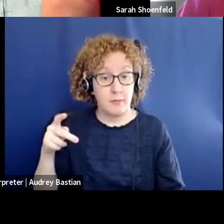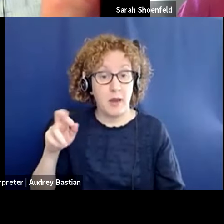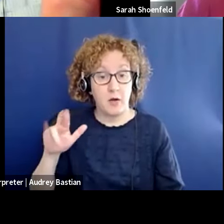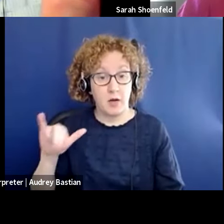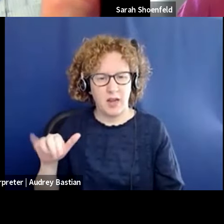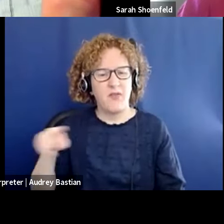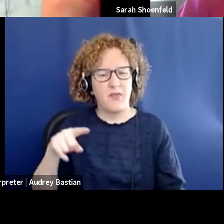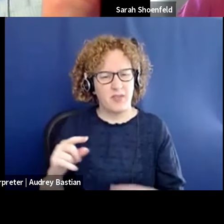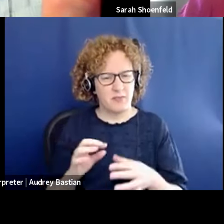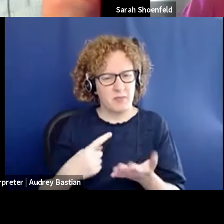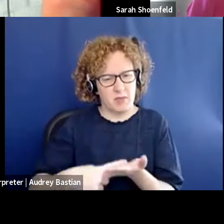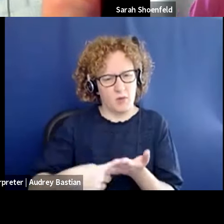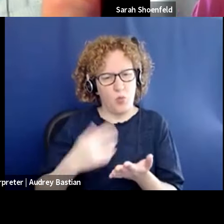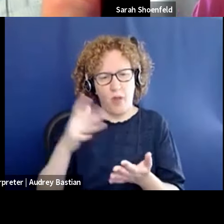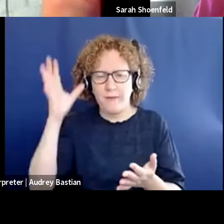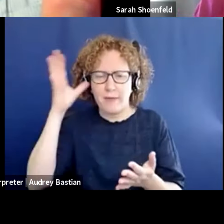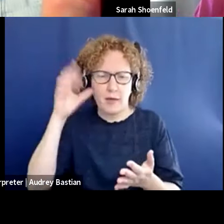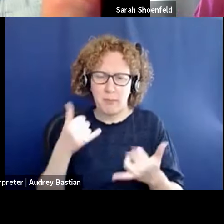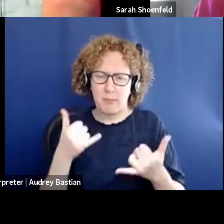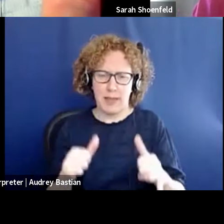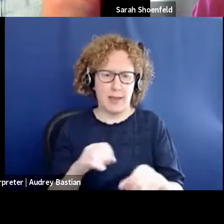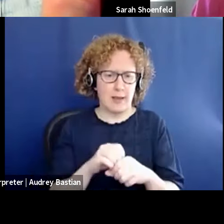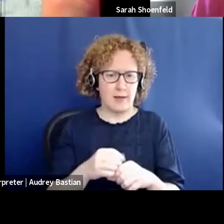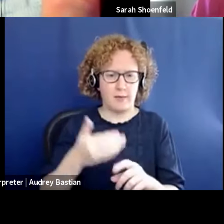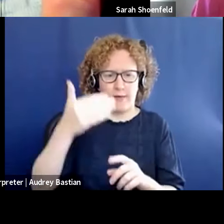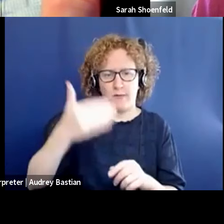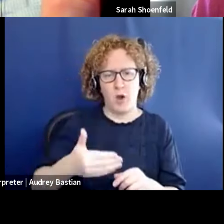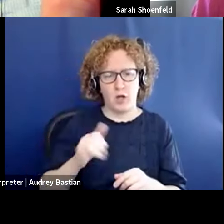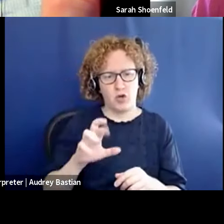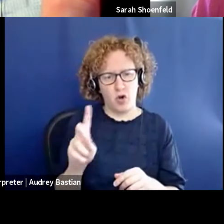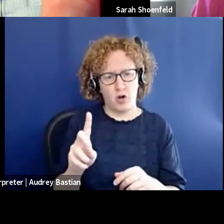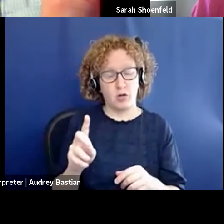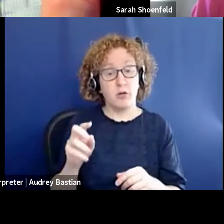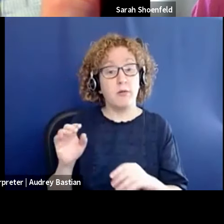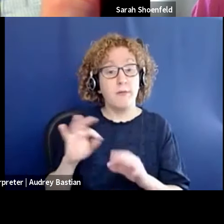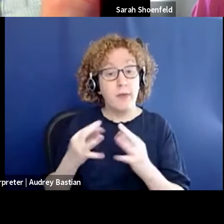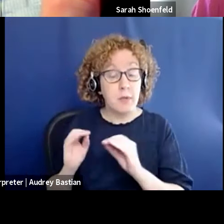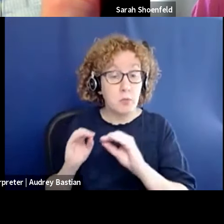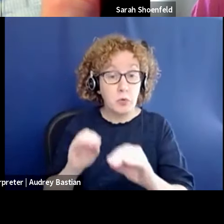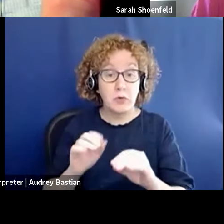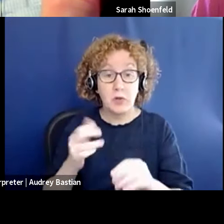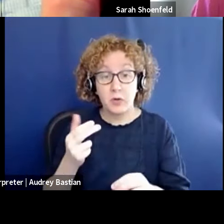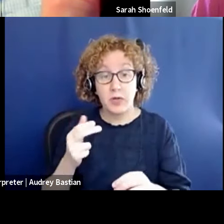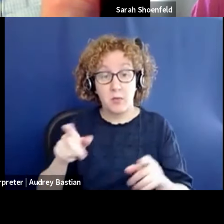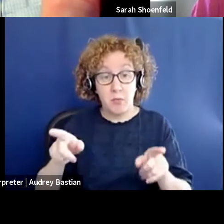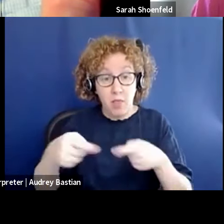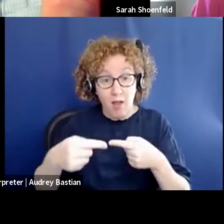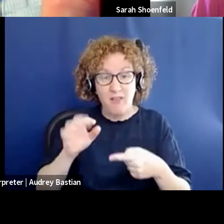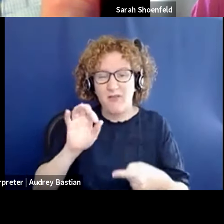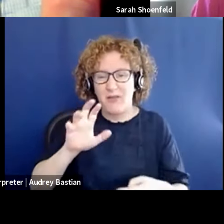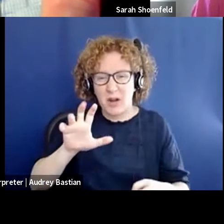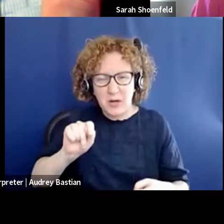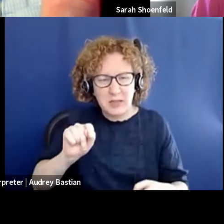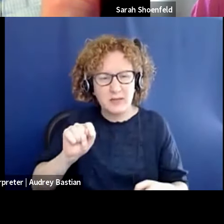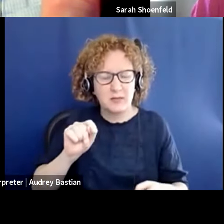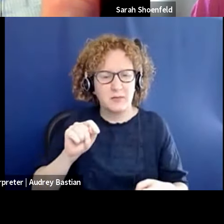let them play in the front yard. Their family moved to the 1300 block of Farragut Street Northwest, across from West Elementary